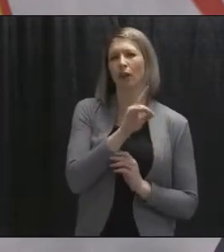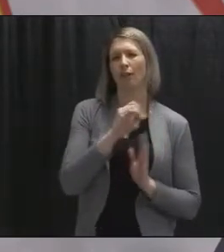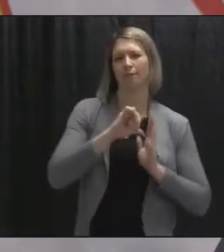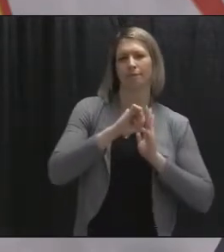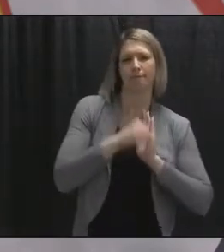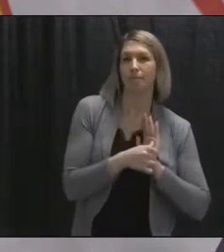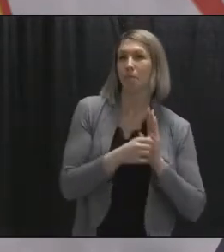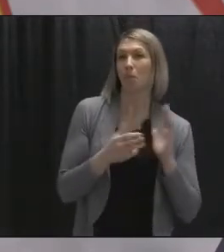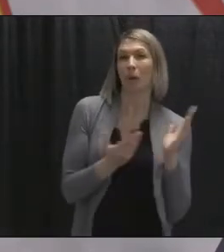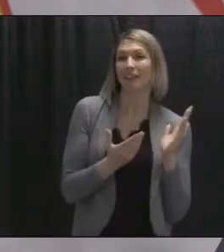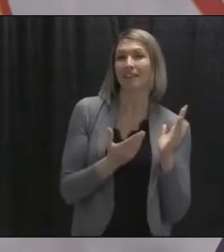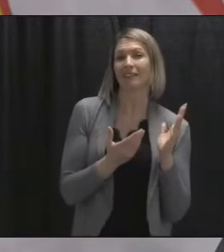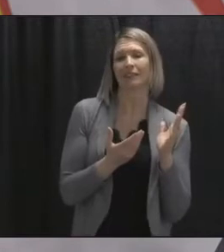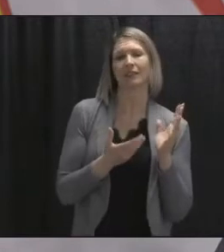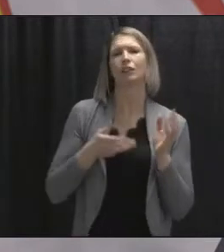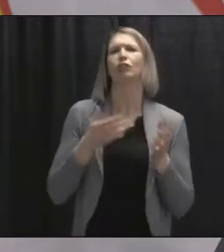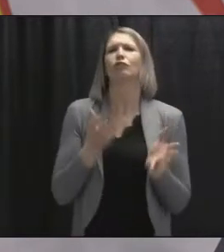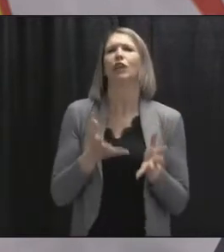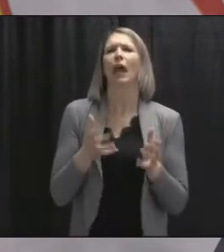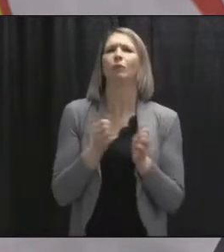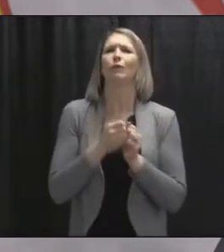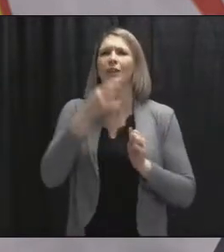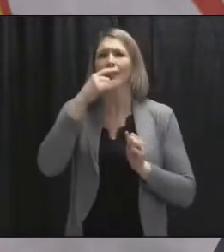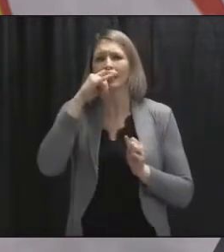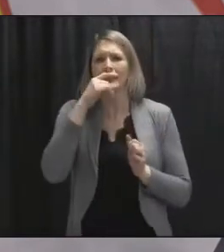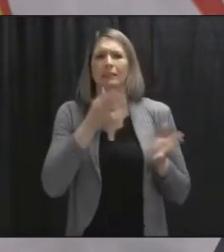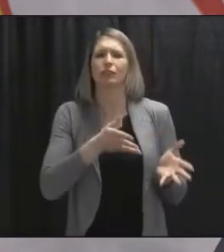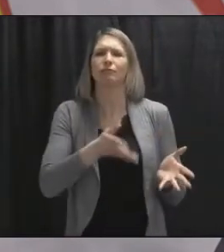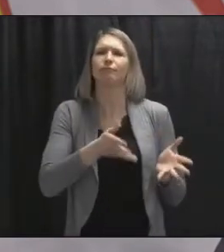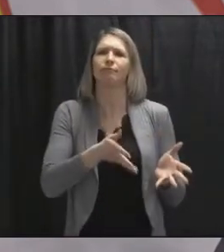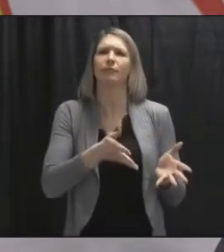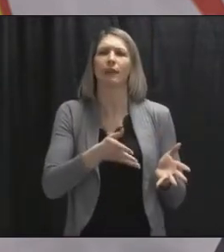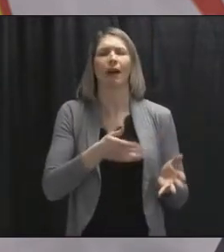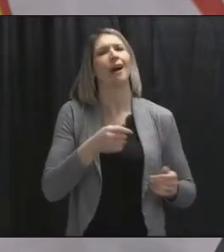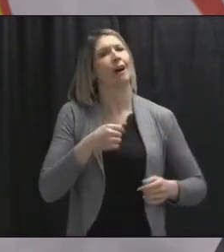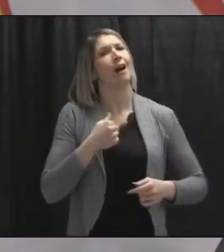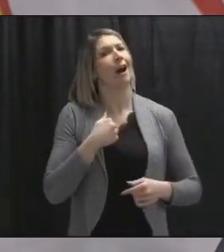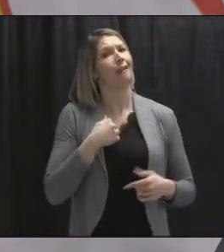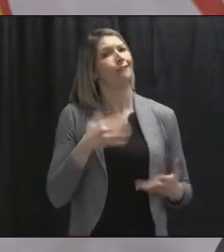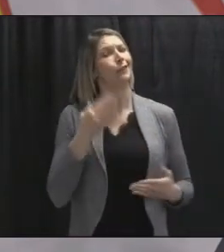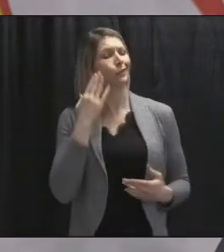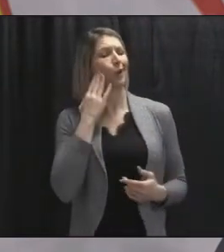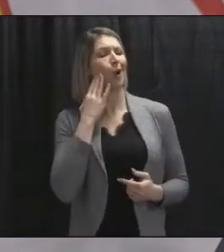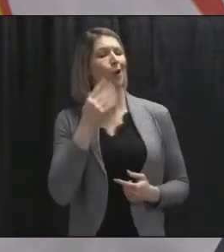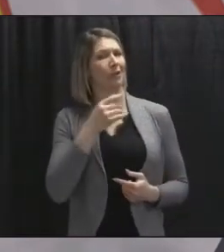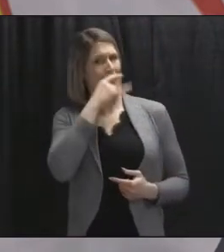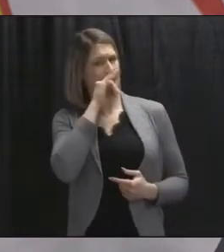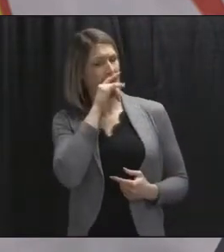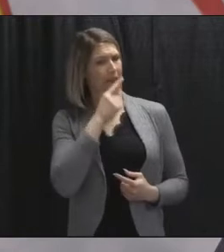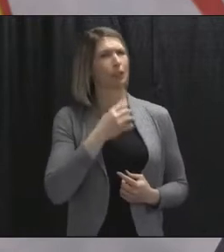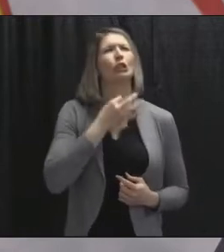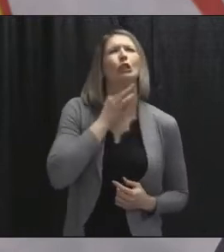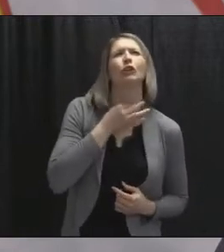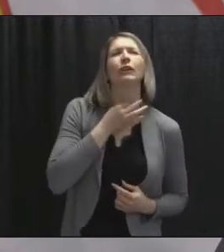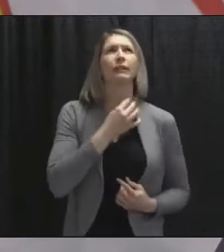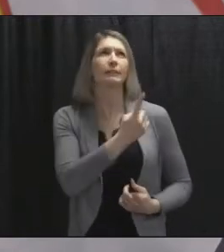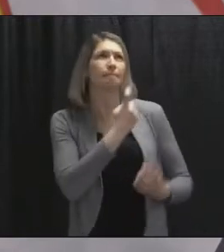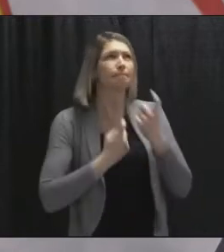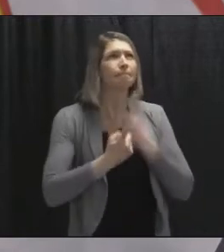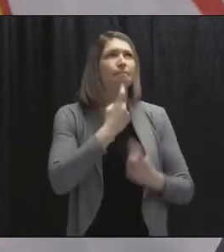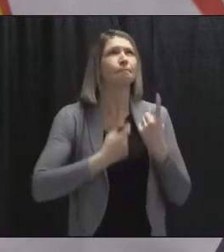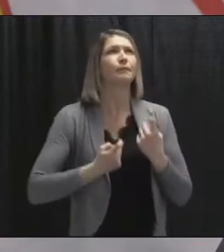tool to share with your children. I'm sure they have lots of questions about COVID-19, and while they're asked to stay